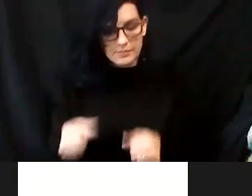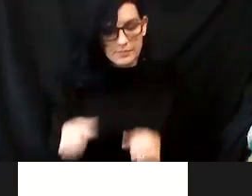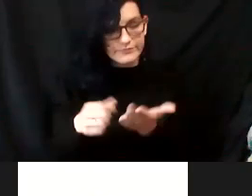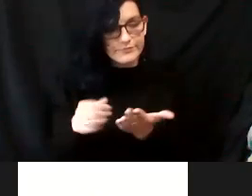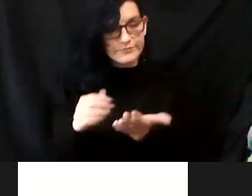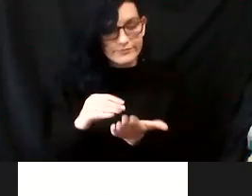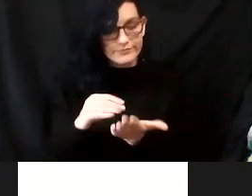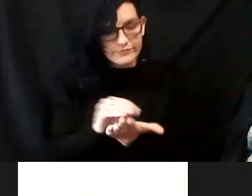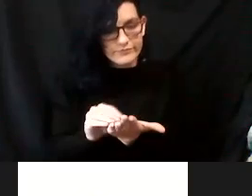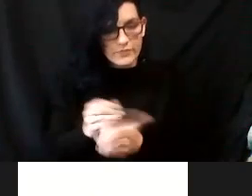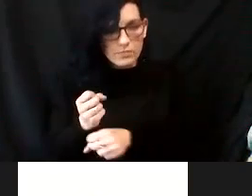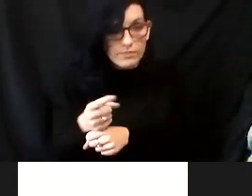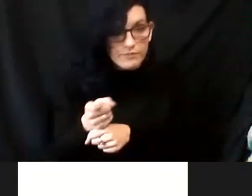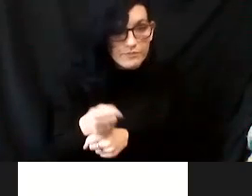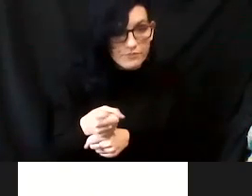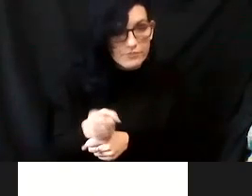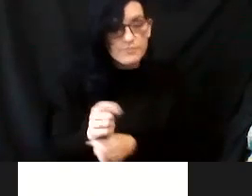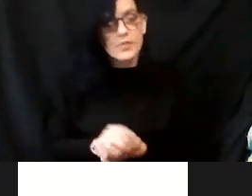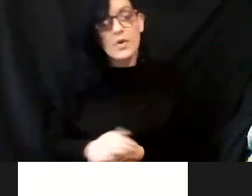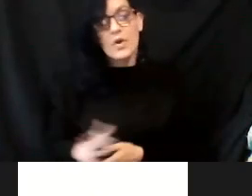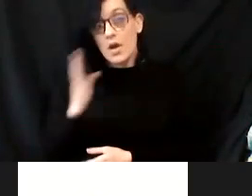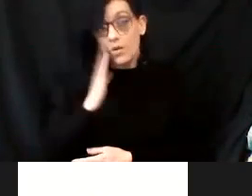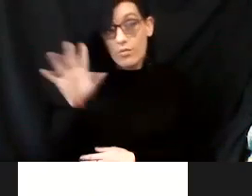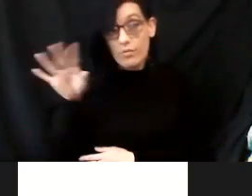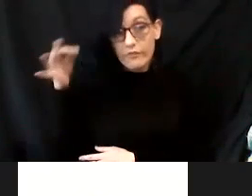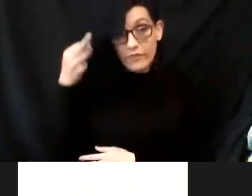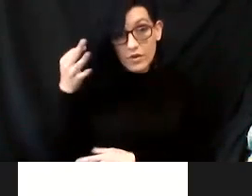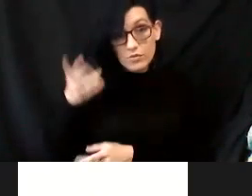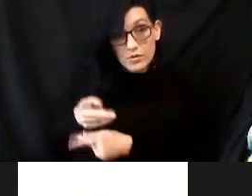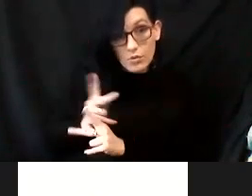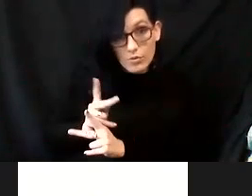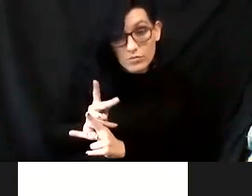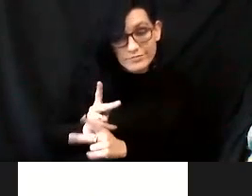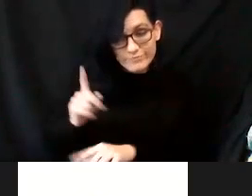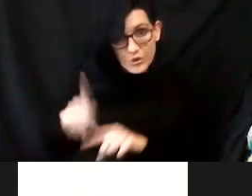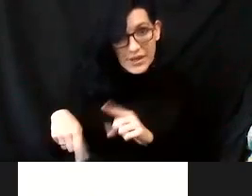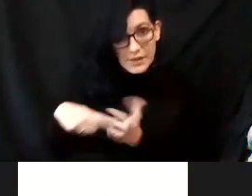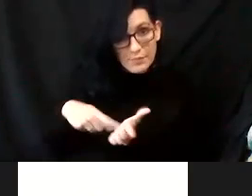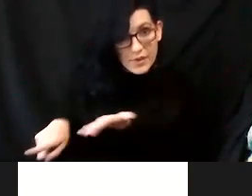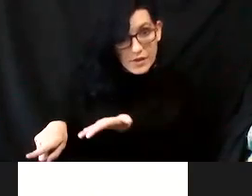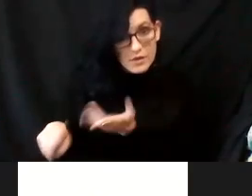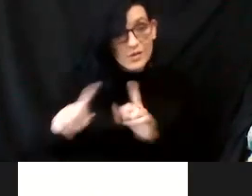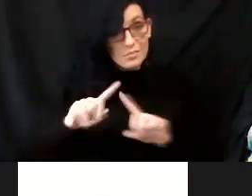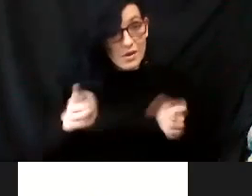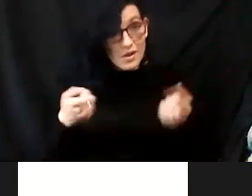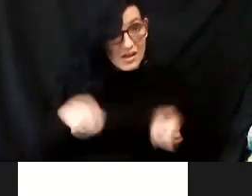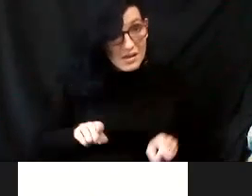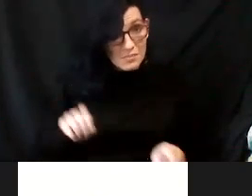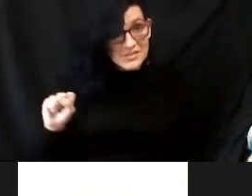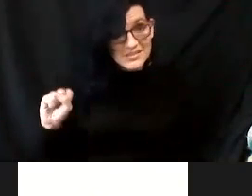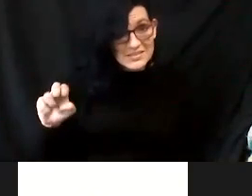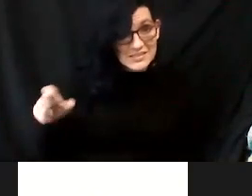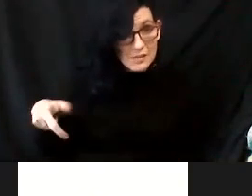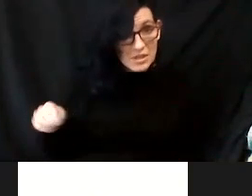I know, for federal loans, nobody's really in that boat right now because we're not making payments. But once September rolls around, if